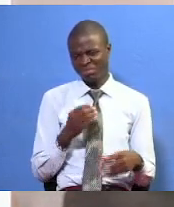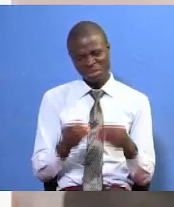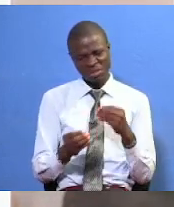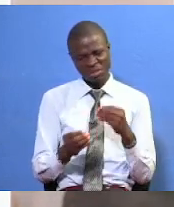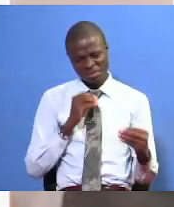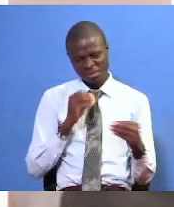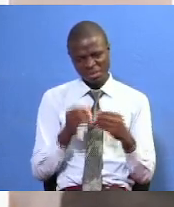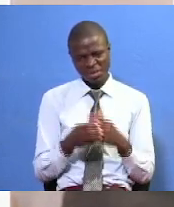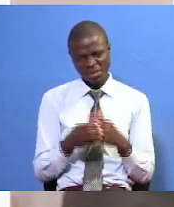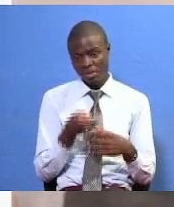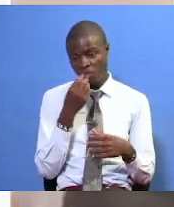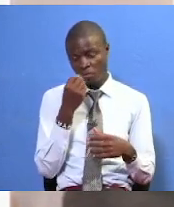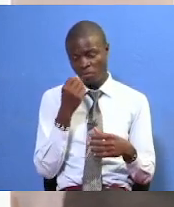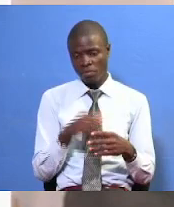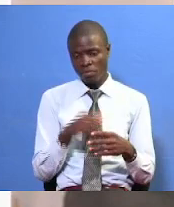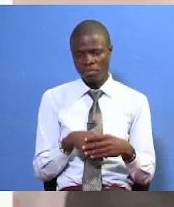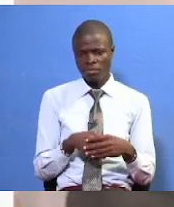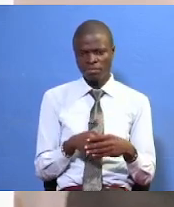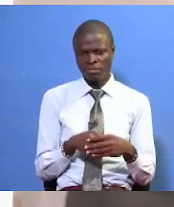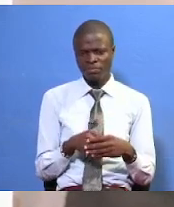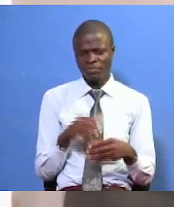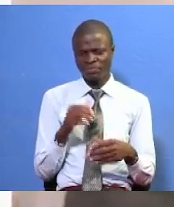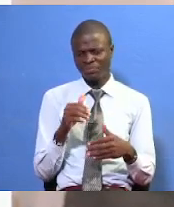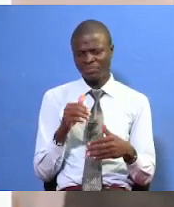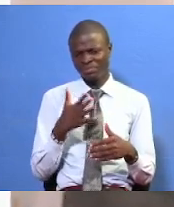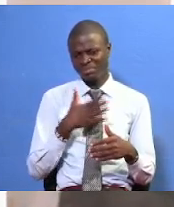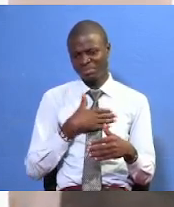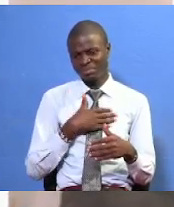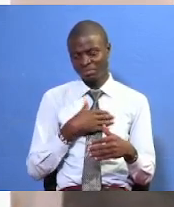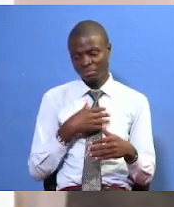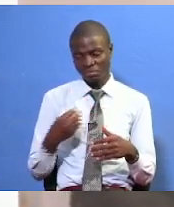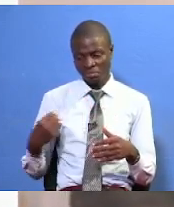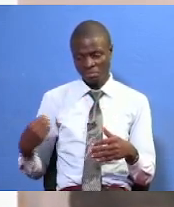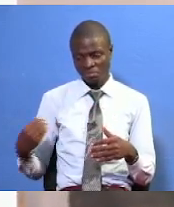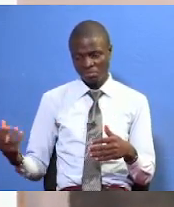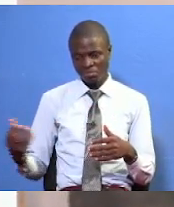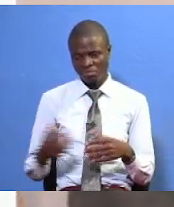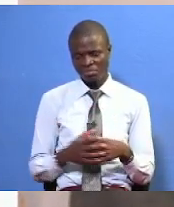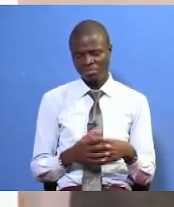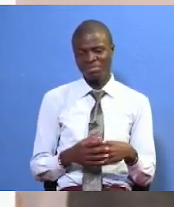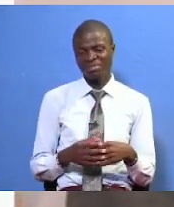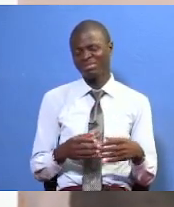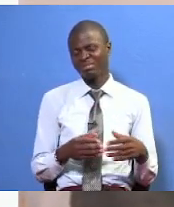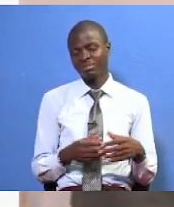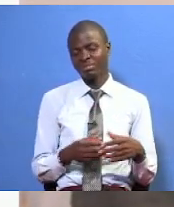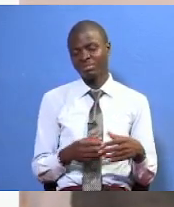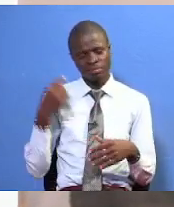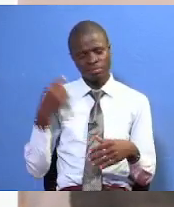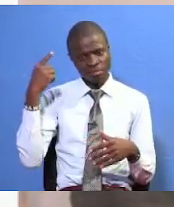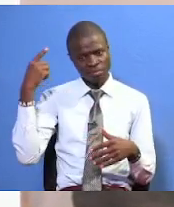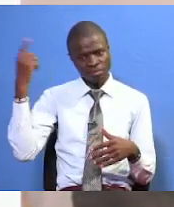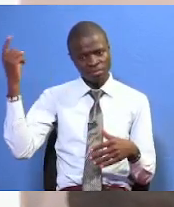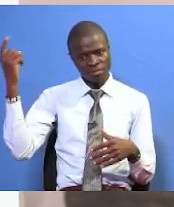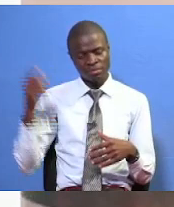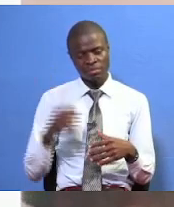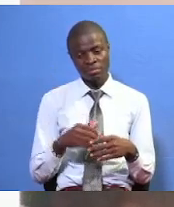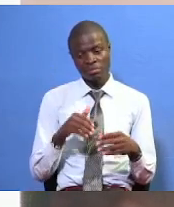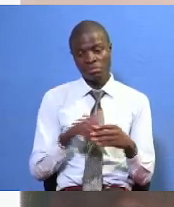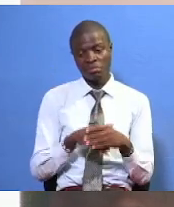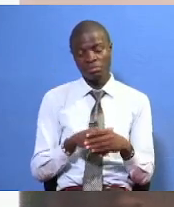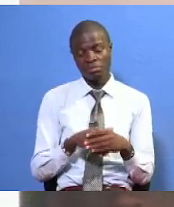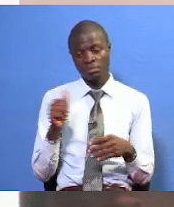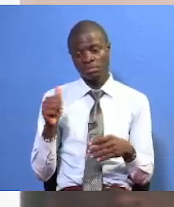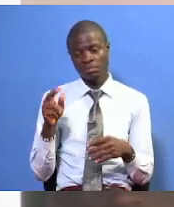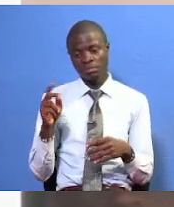dinner. To her consternation and my siblings, I dreamed that I was commentating a match between